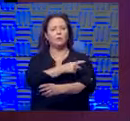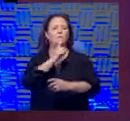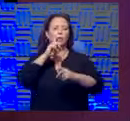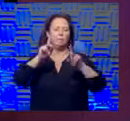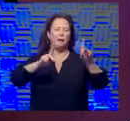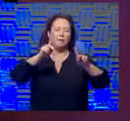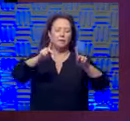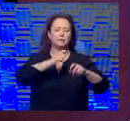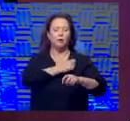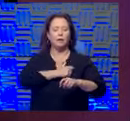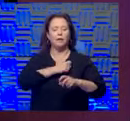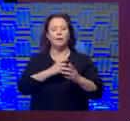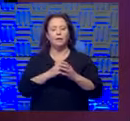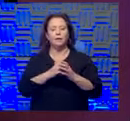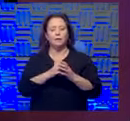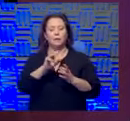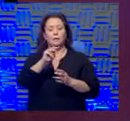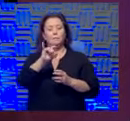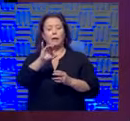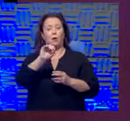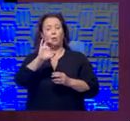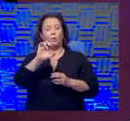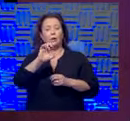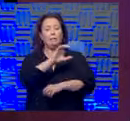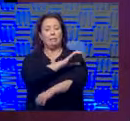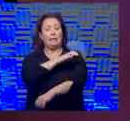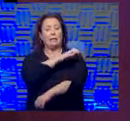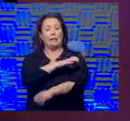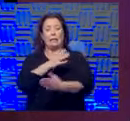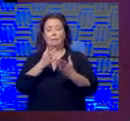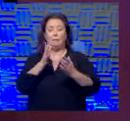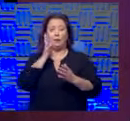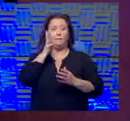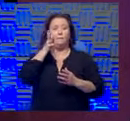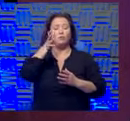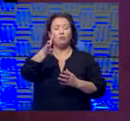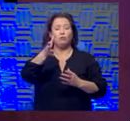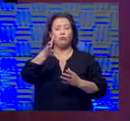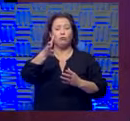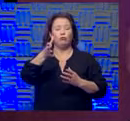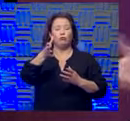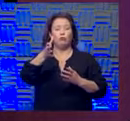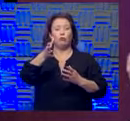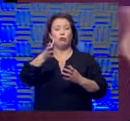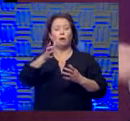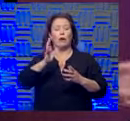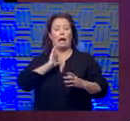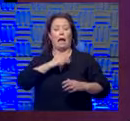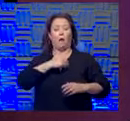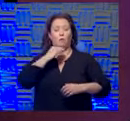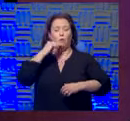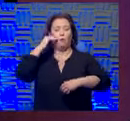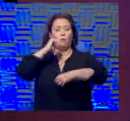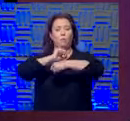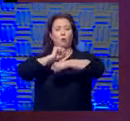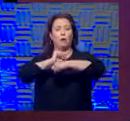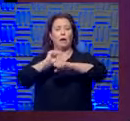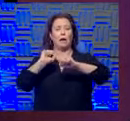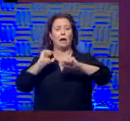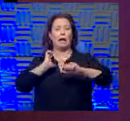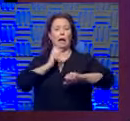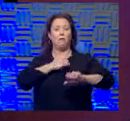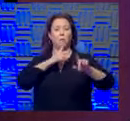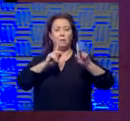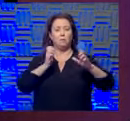public. So I think, and maybe what we could do is, in a future one, do some of our homework and have some of our people provide